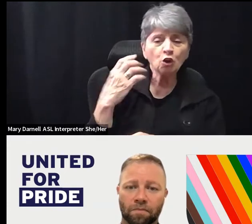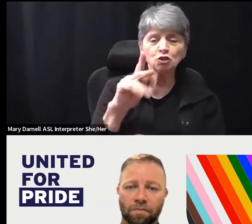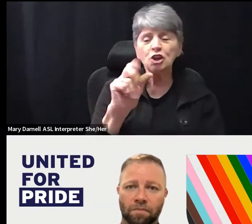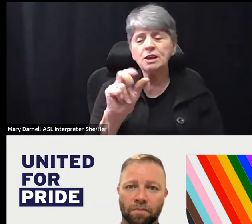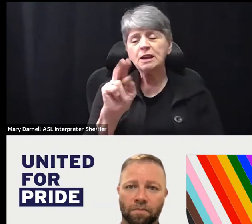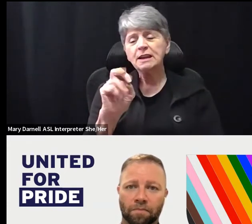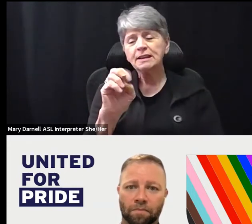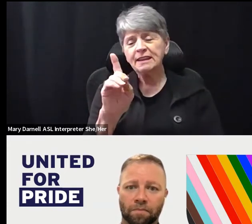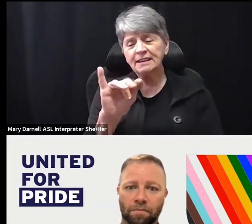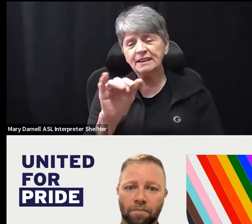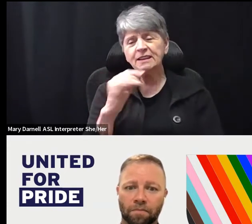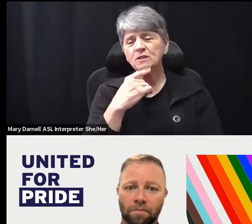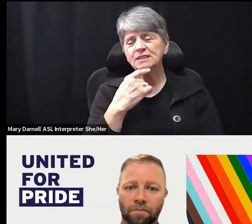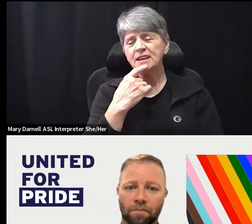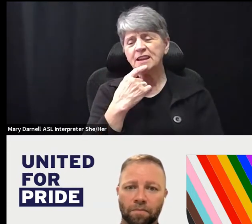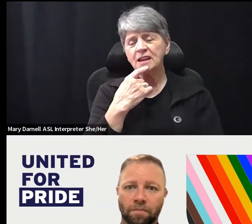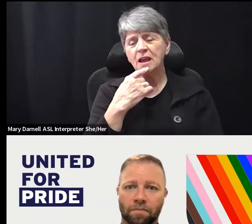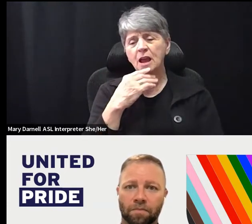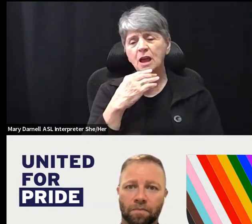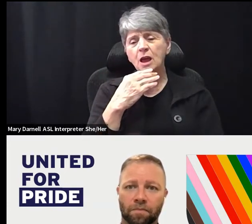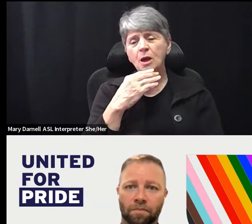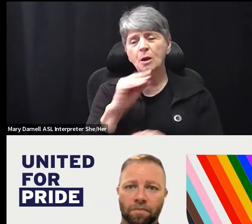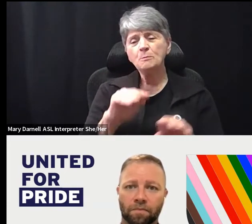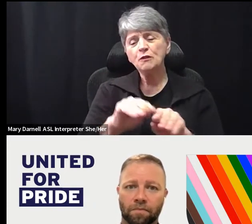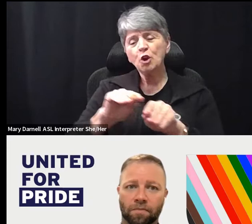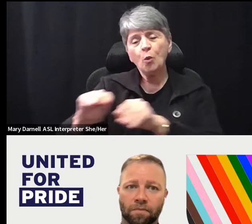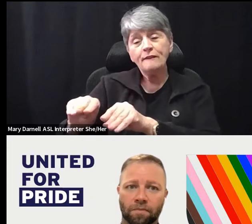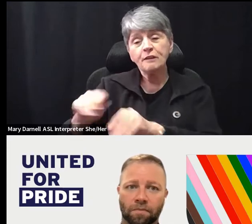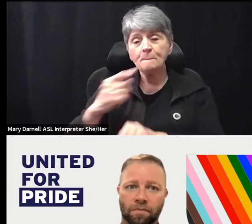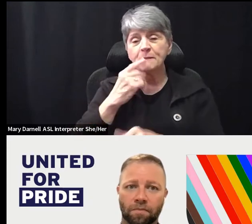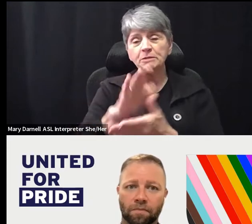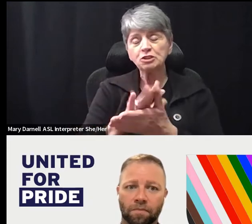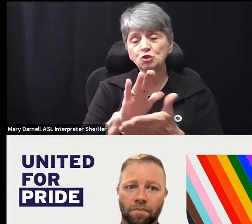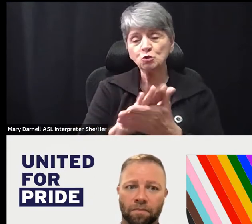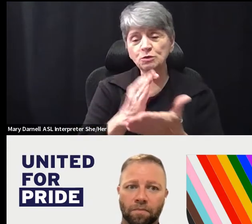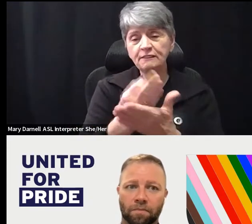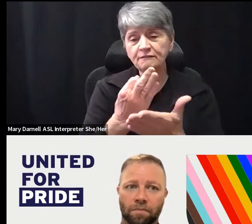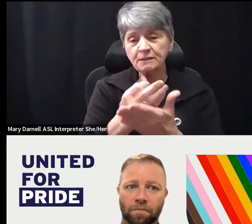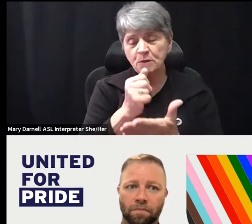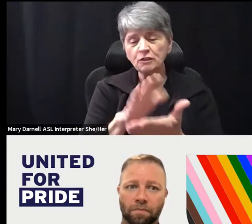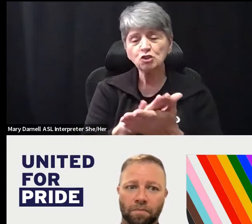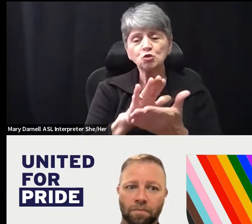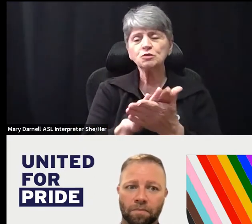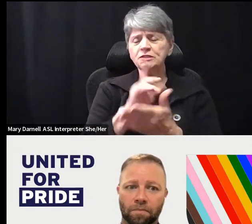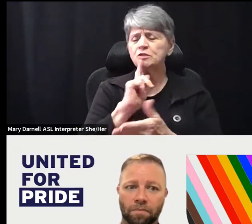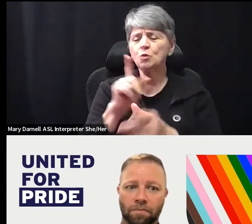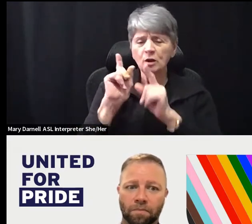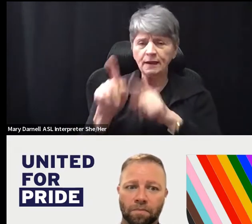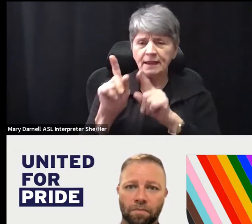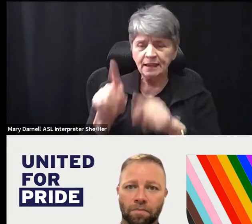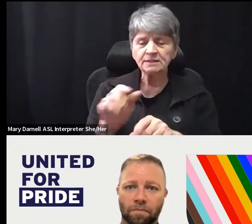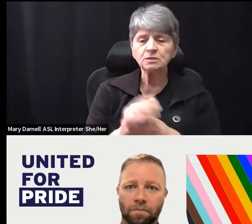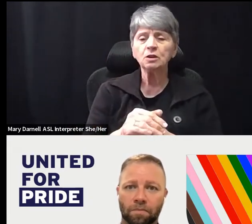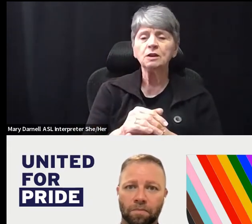all saying that moving away from public schools and funding school vouchers is the real solution. Vouchers are even being pushed. This happened in a